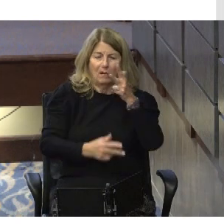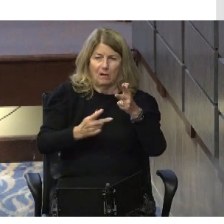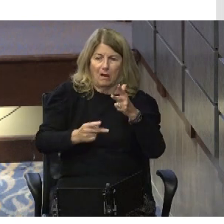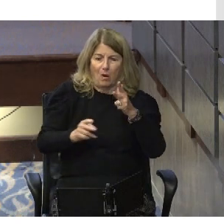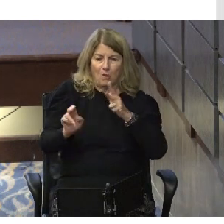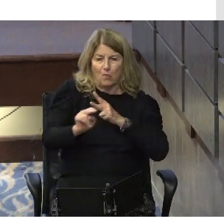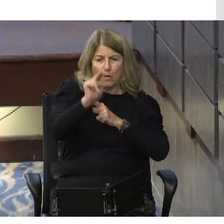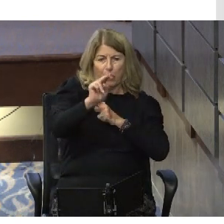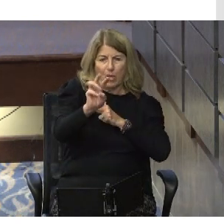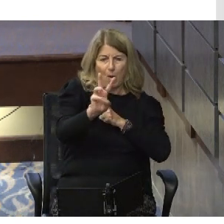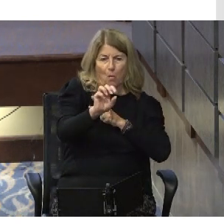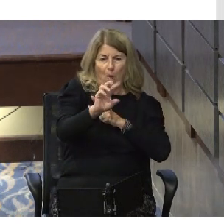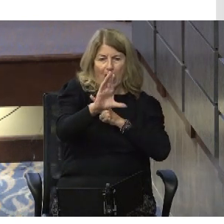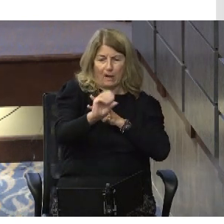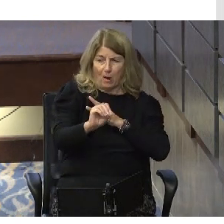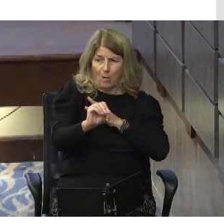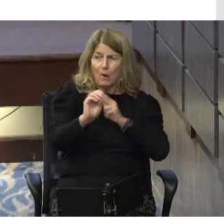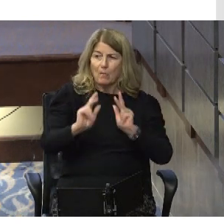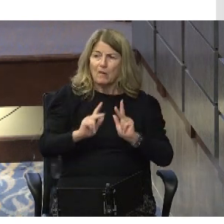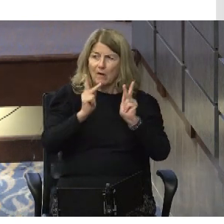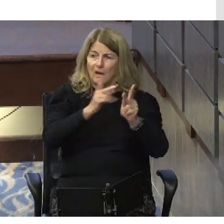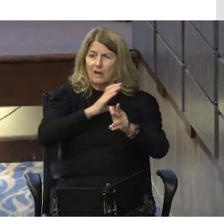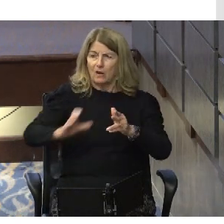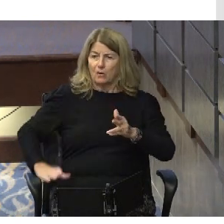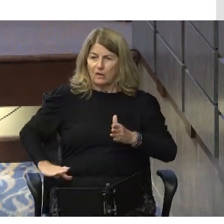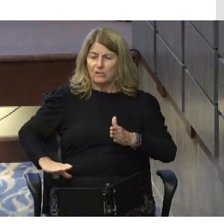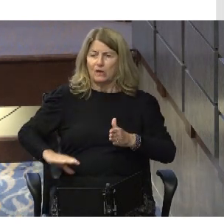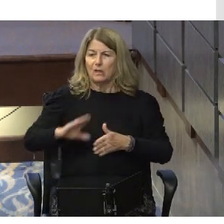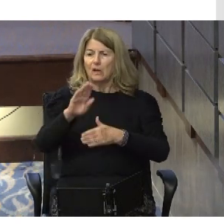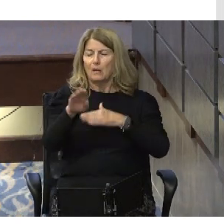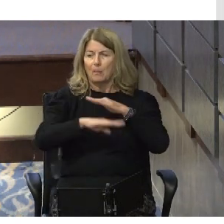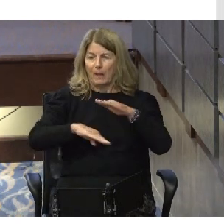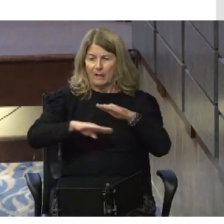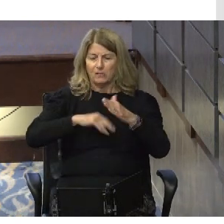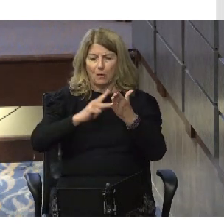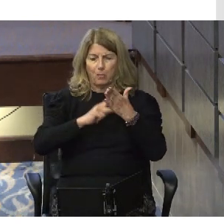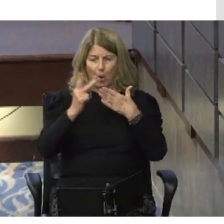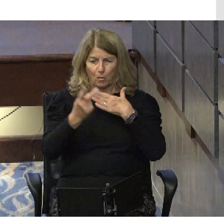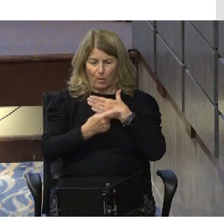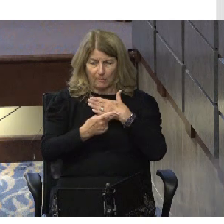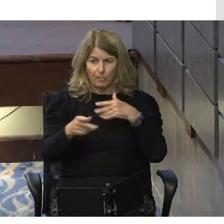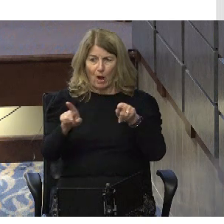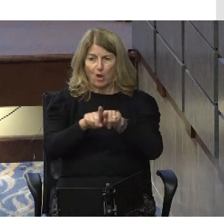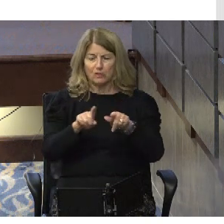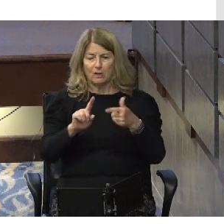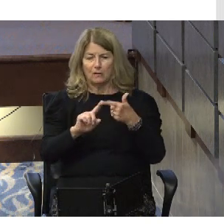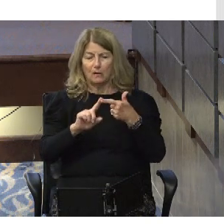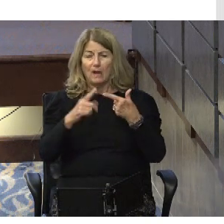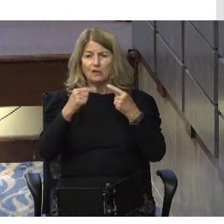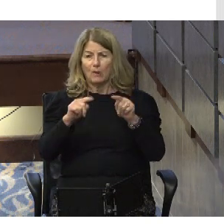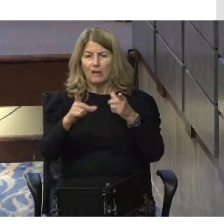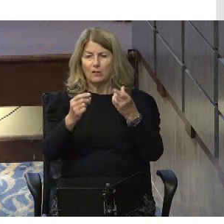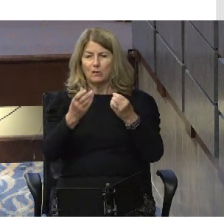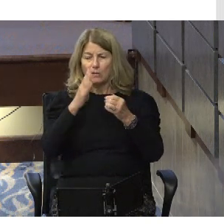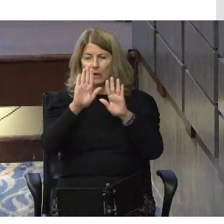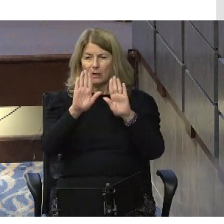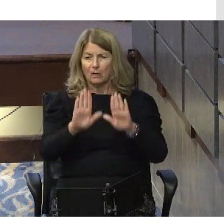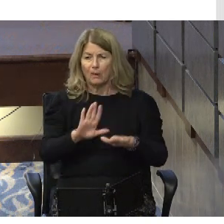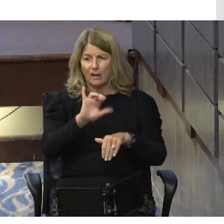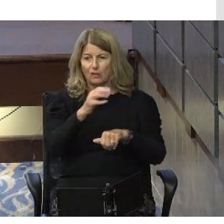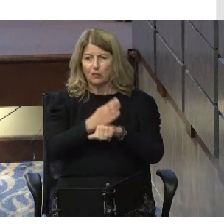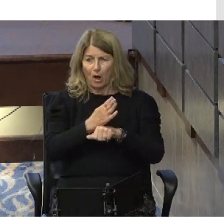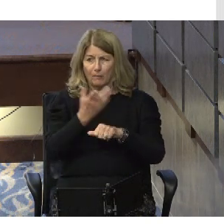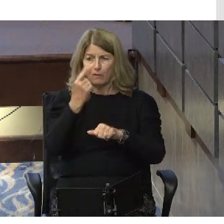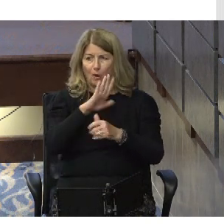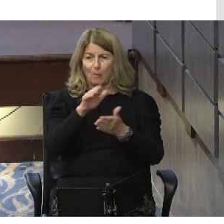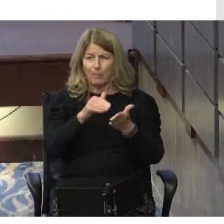Waco, by providing Christian-based, holistic, relationship-centered programs. We also try to do a great job at equipping middle-class Americans